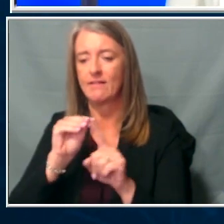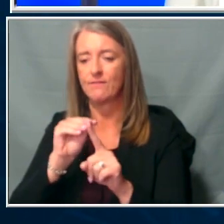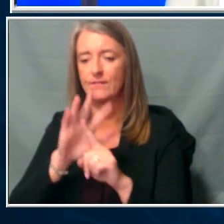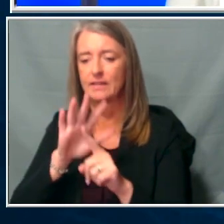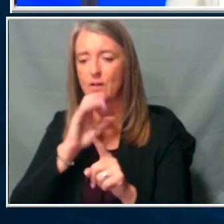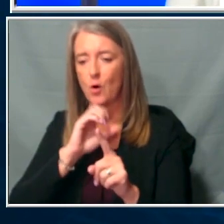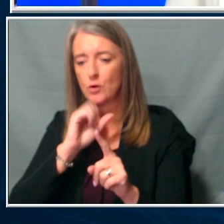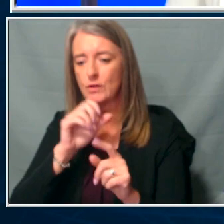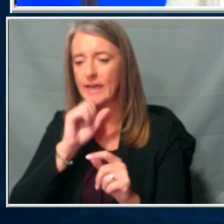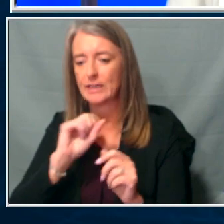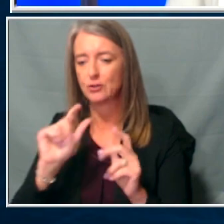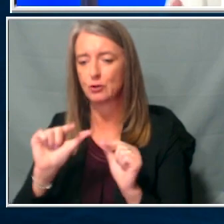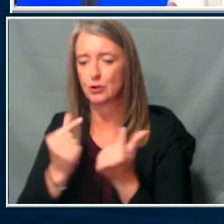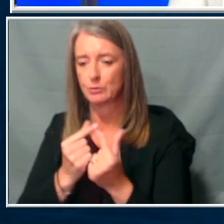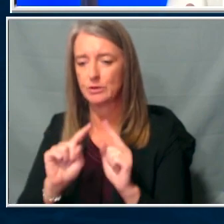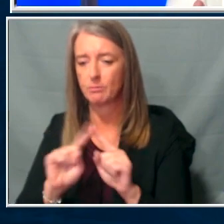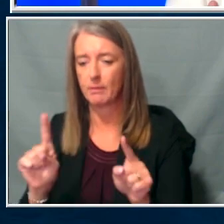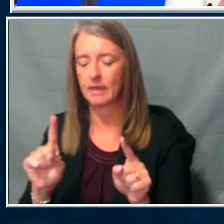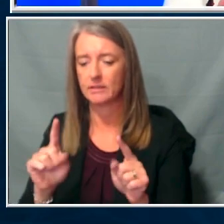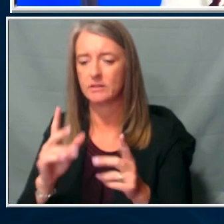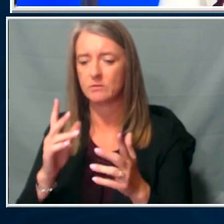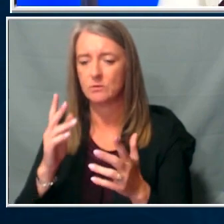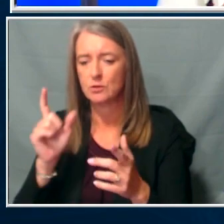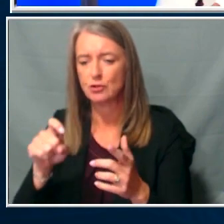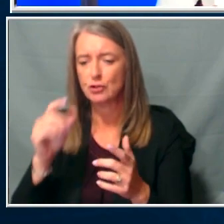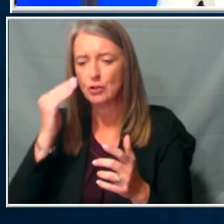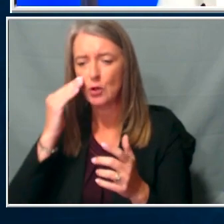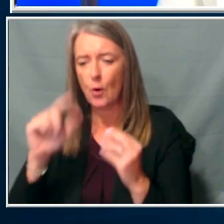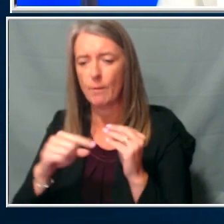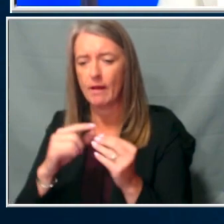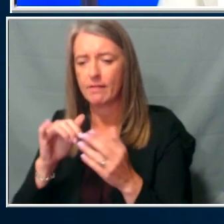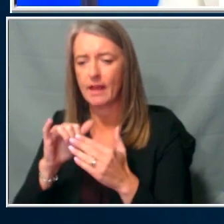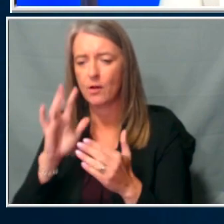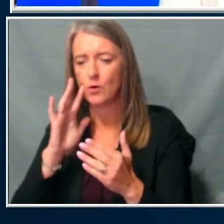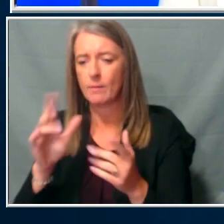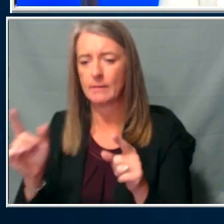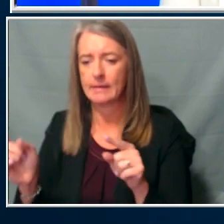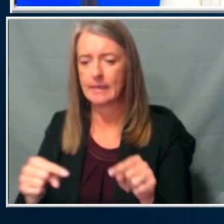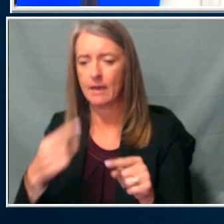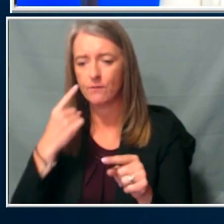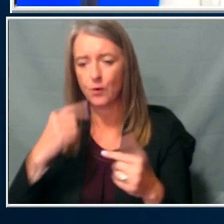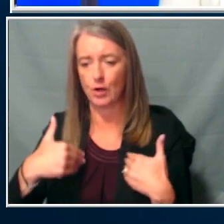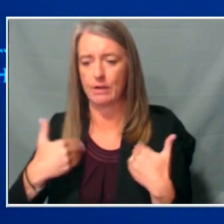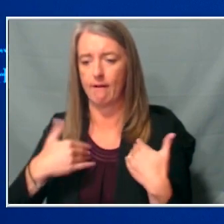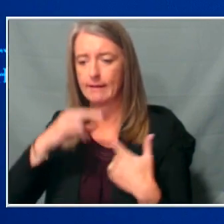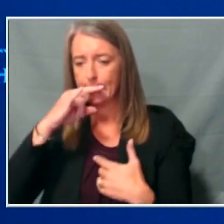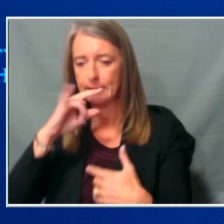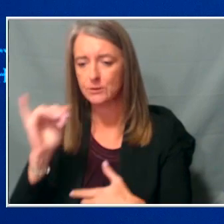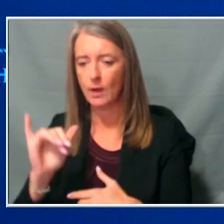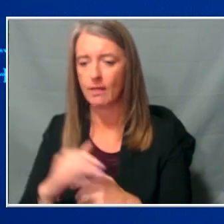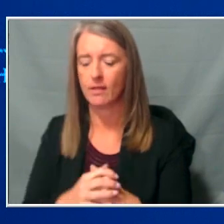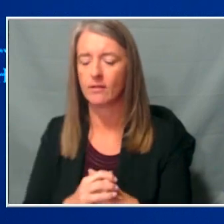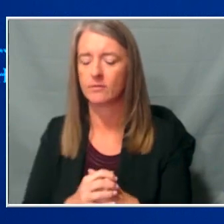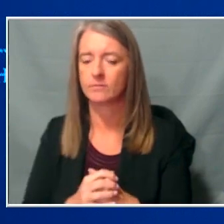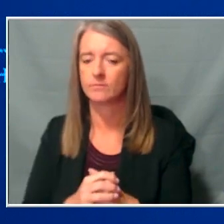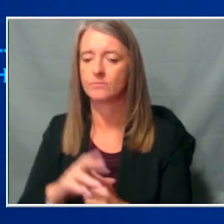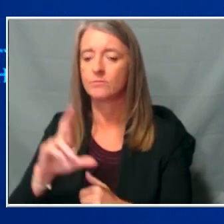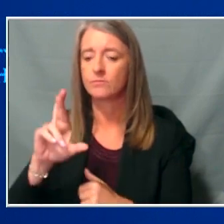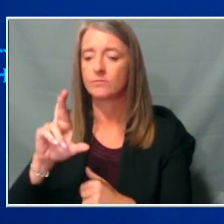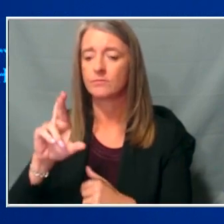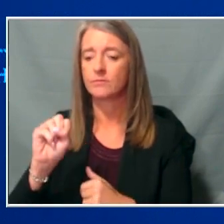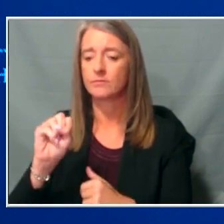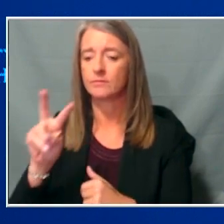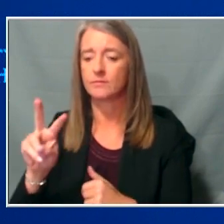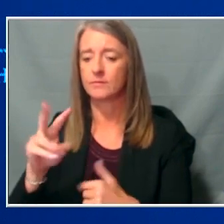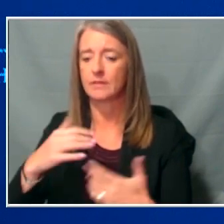but what should we know about this, and do we think it might be coming for the young ones as well? Yeah, so again, RSV is a